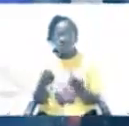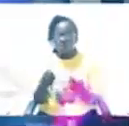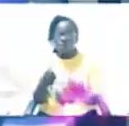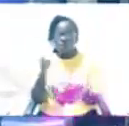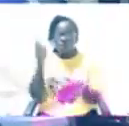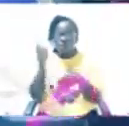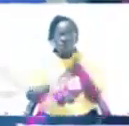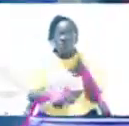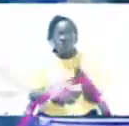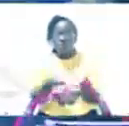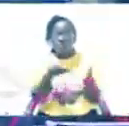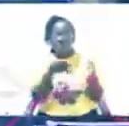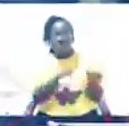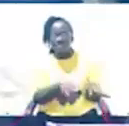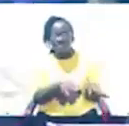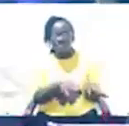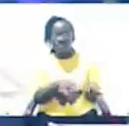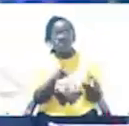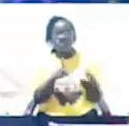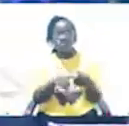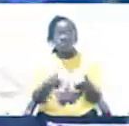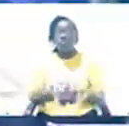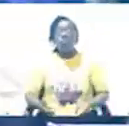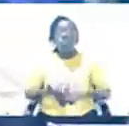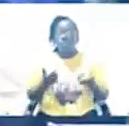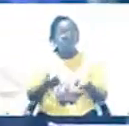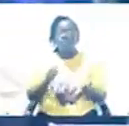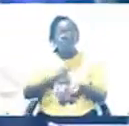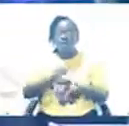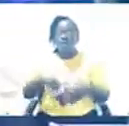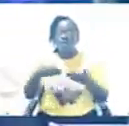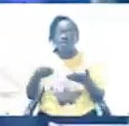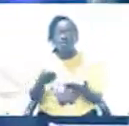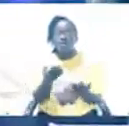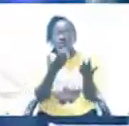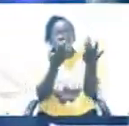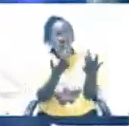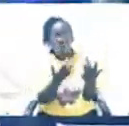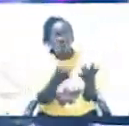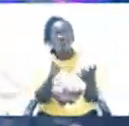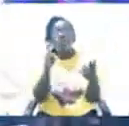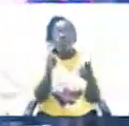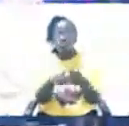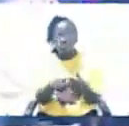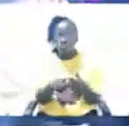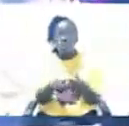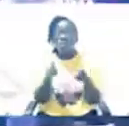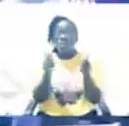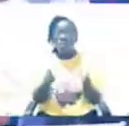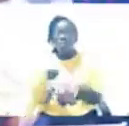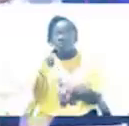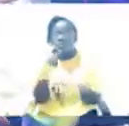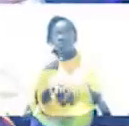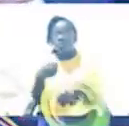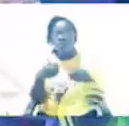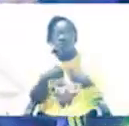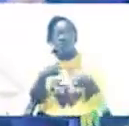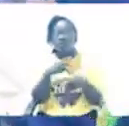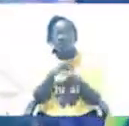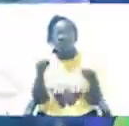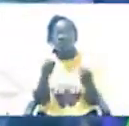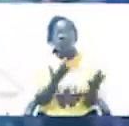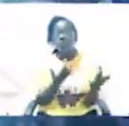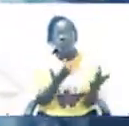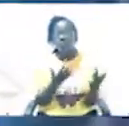back to life. I give hope to the hopeless. I heal a liver